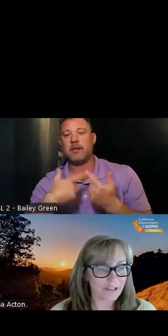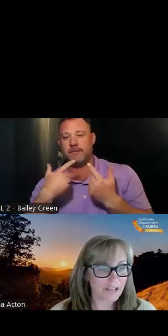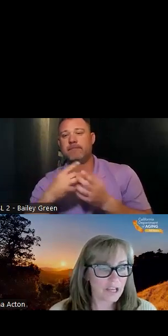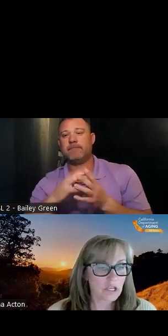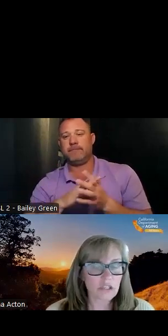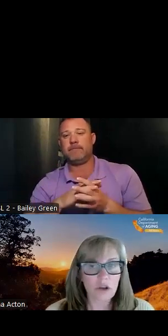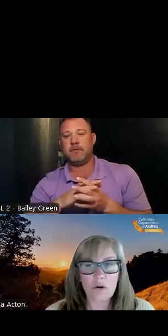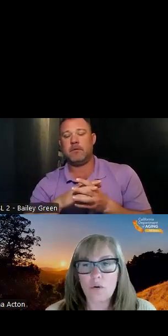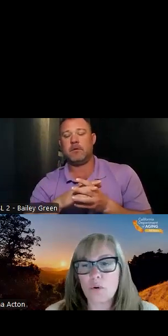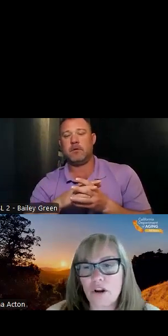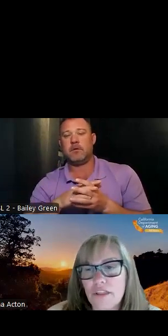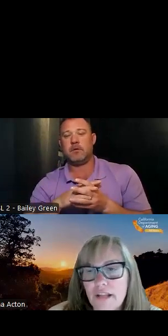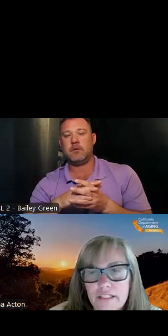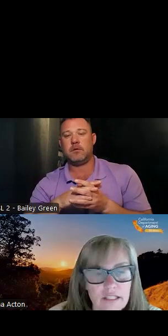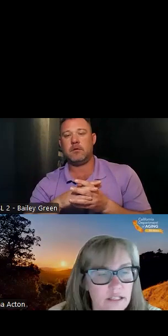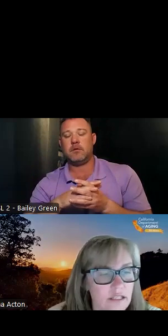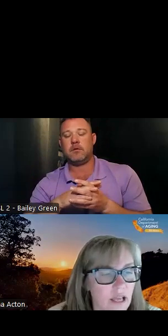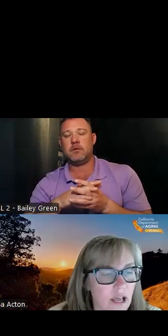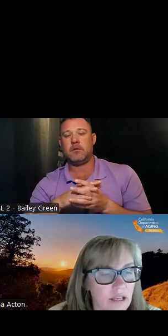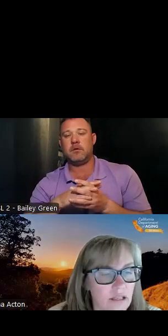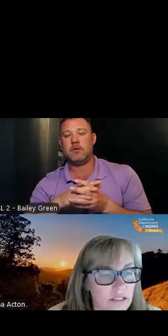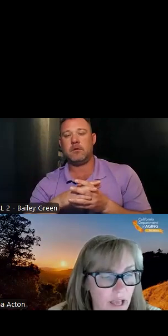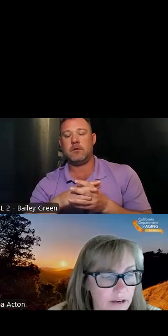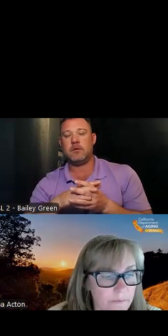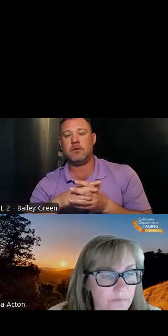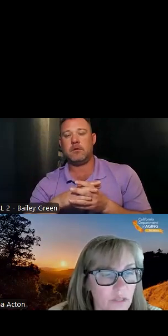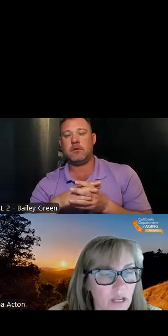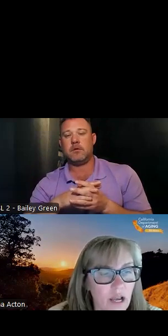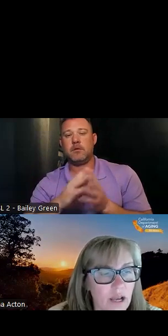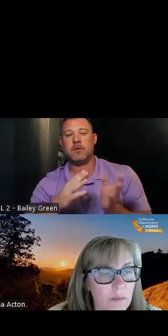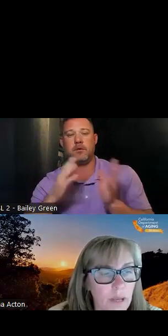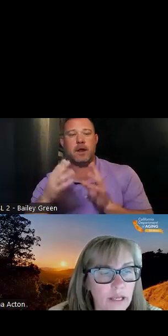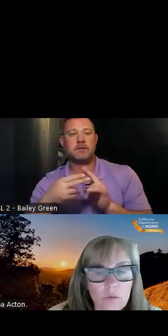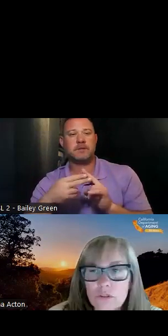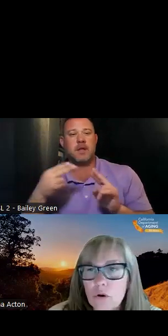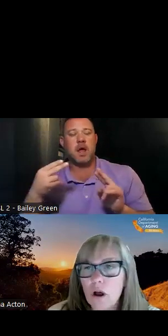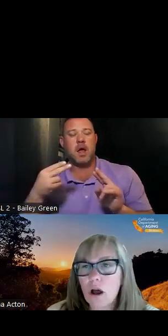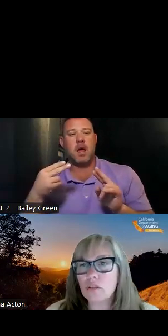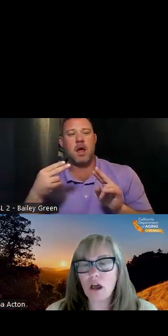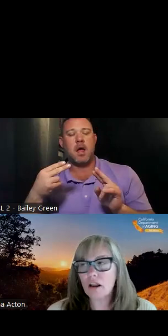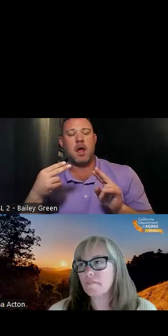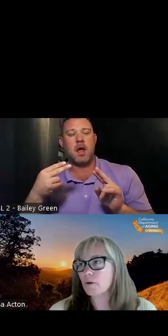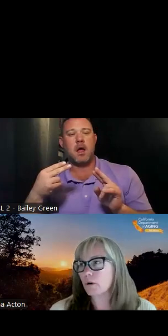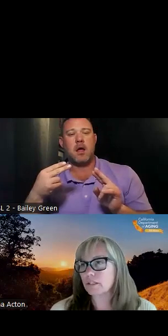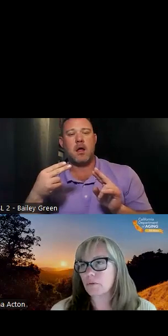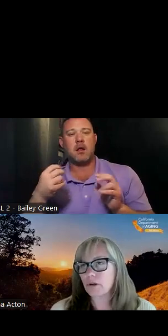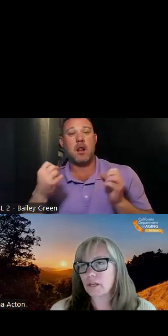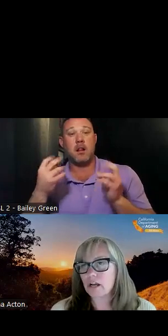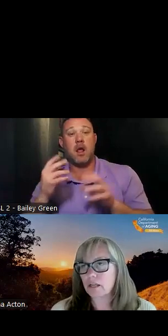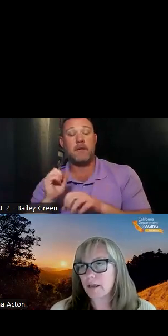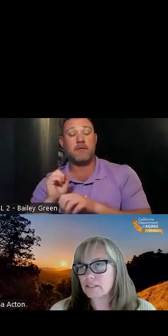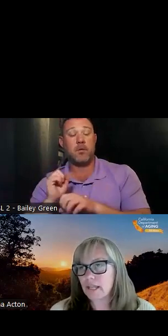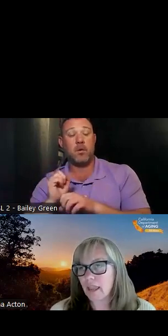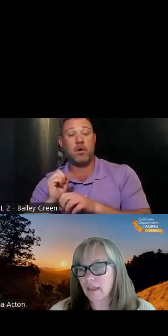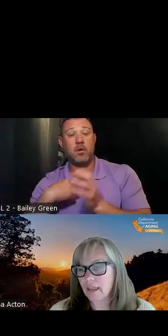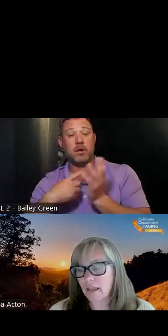life. So we'll go to the next slide. And so a lot of the work that we're going to talk